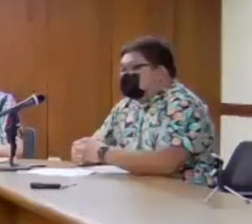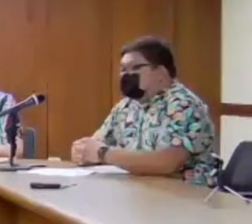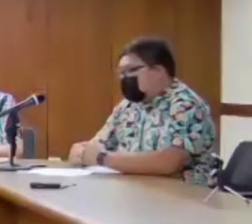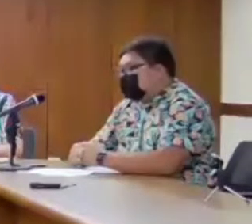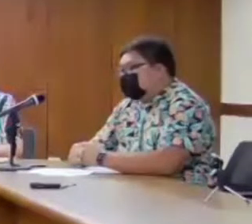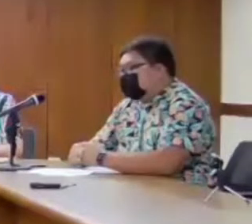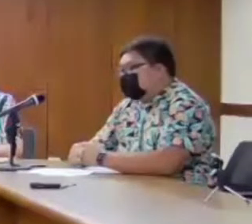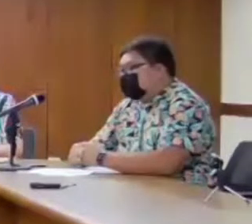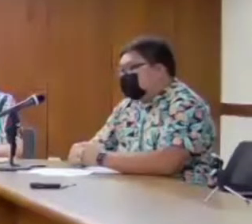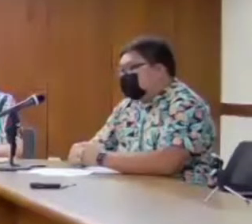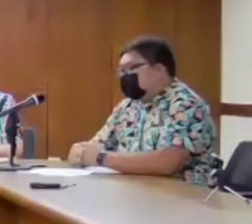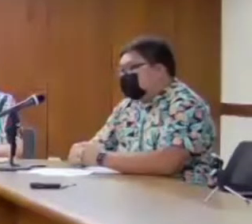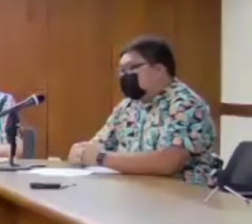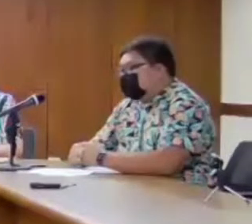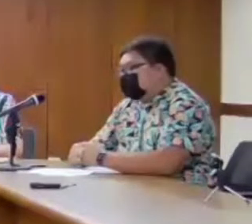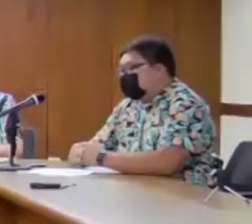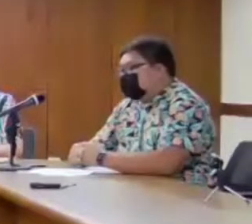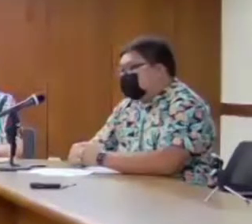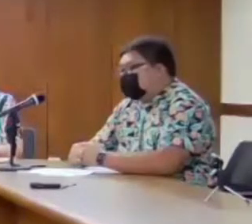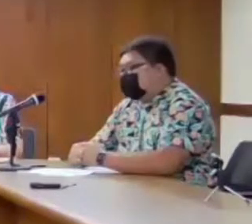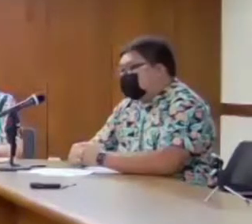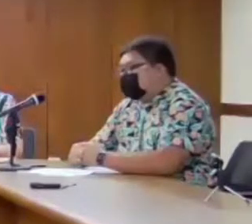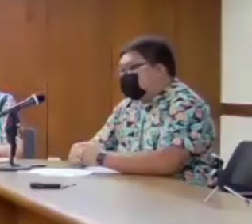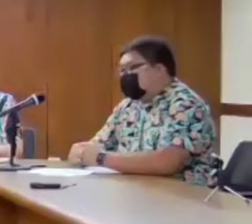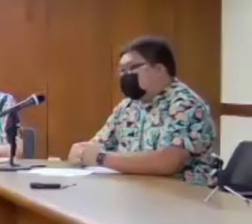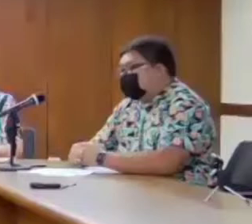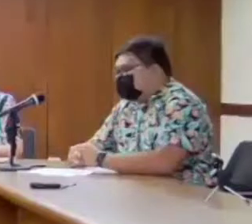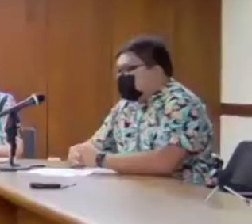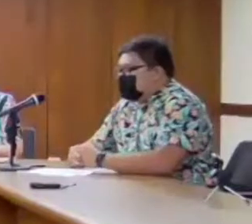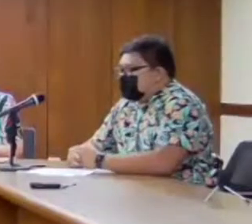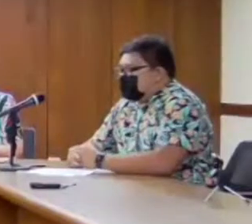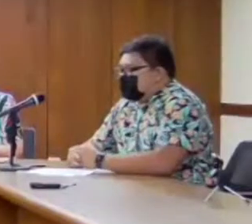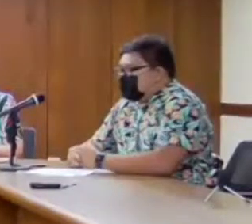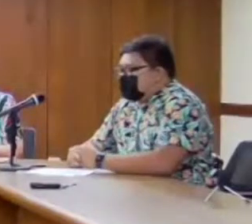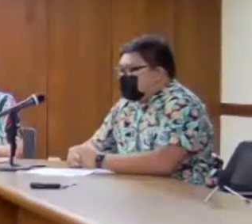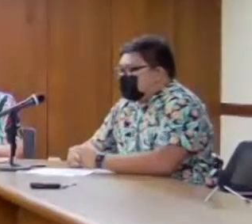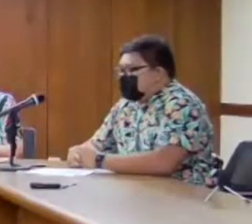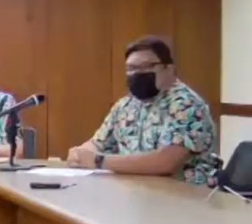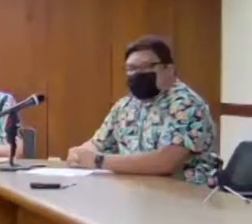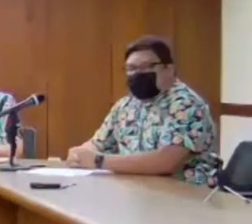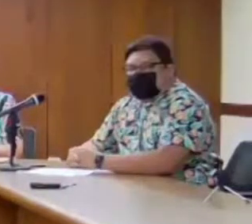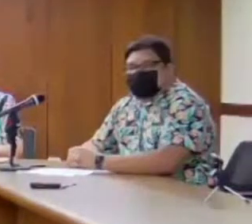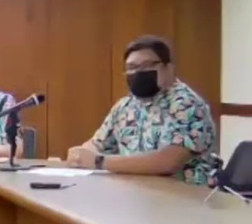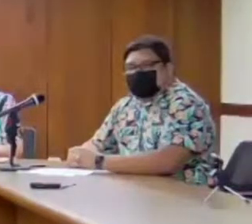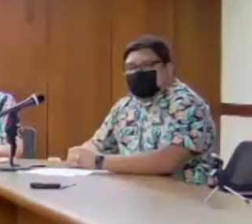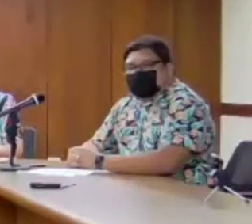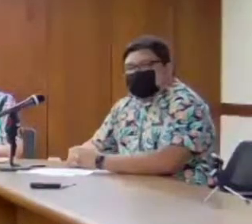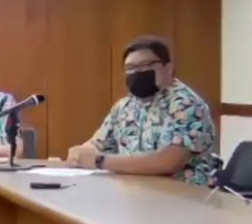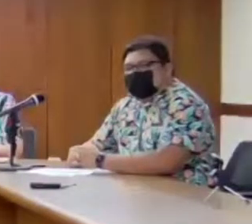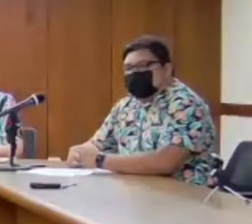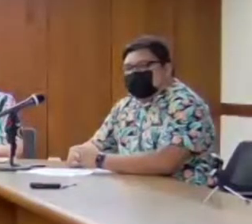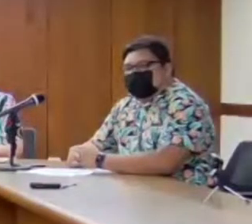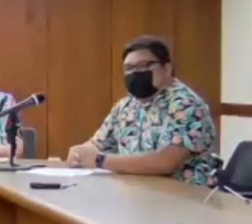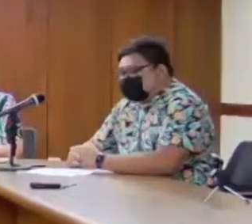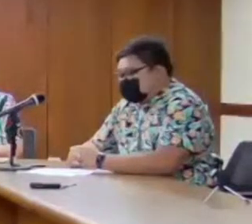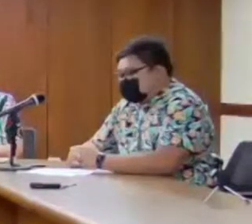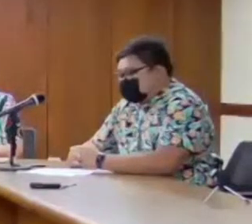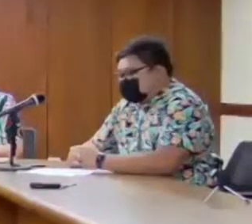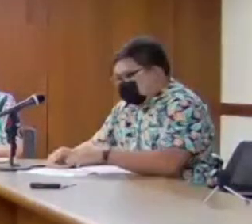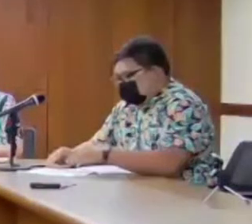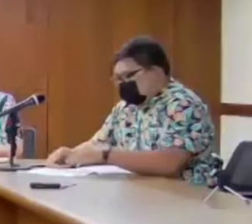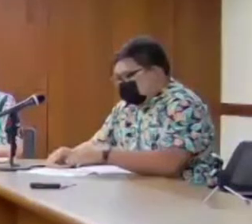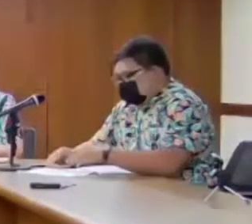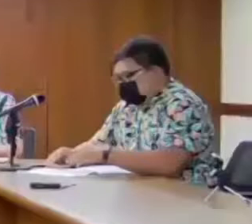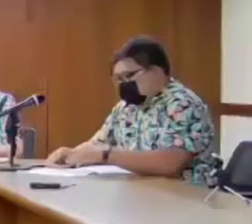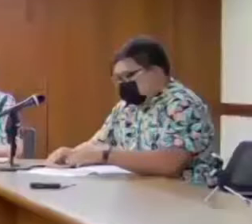tell you that our positivity rate is not coming down as fast. And I guess we will wait for